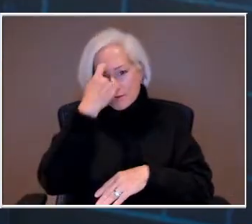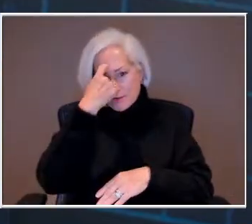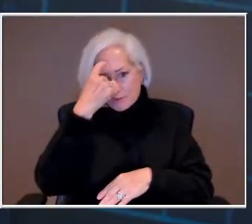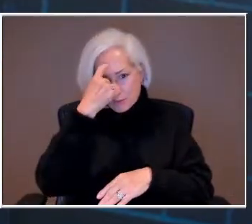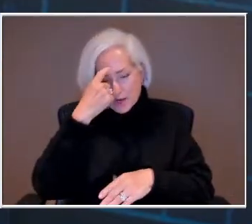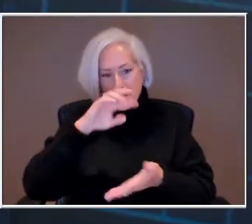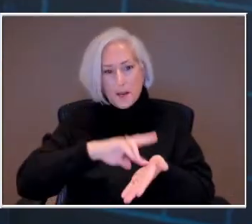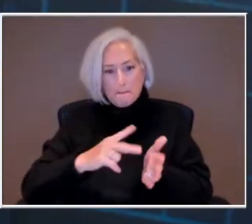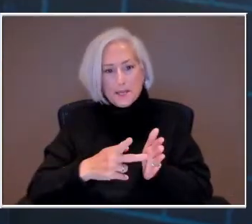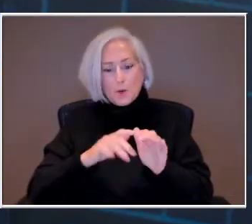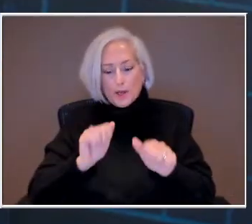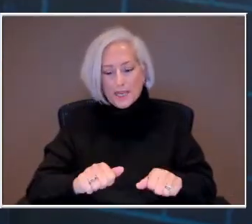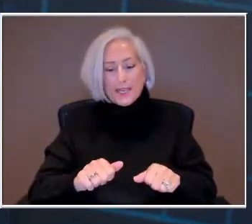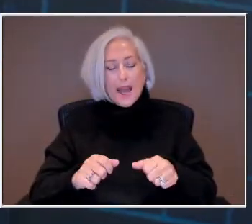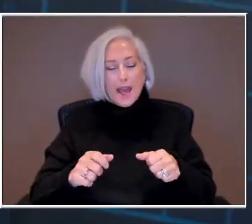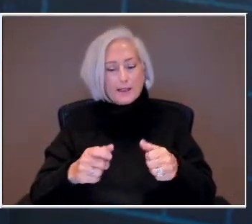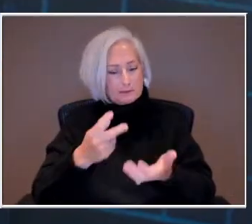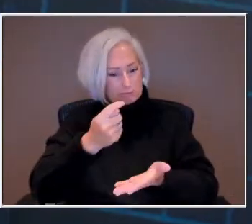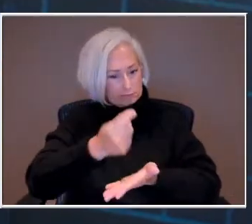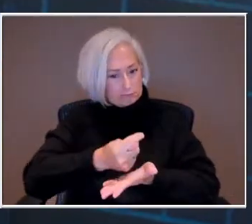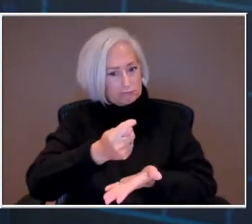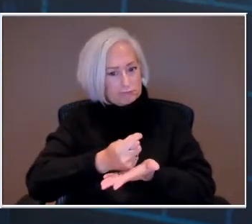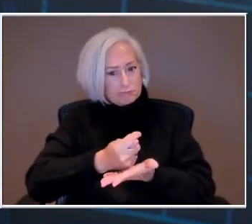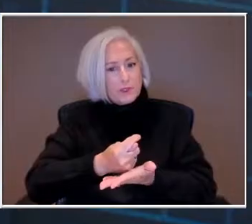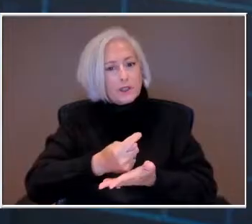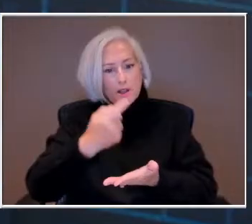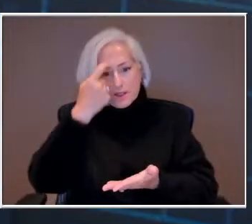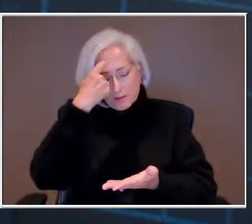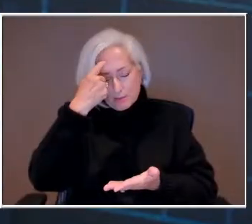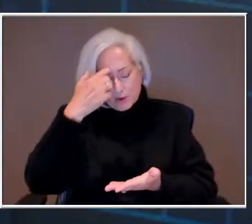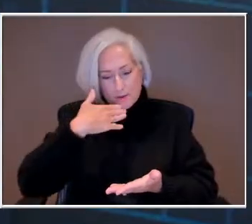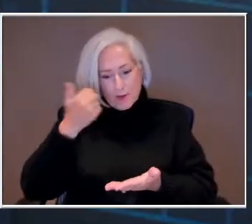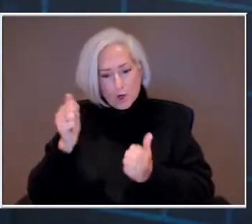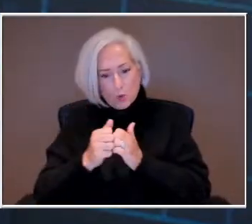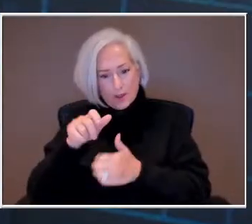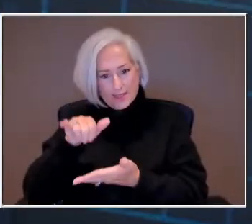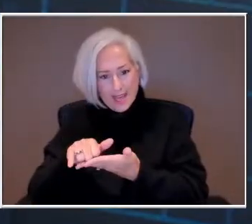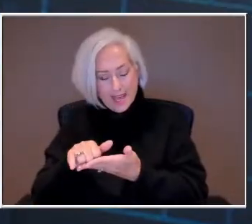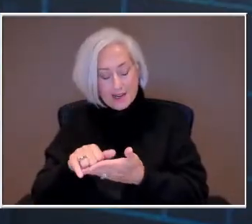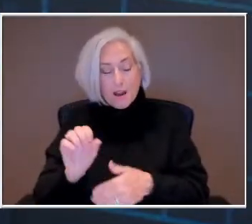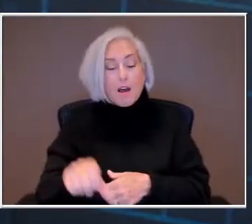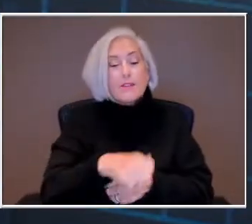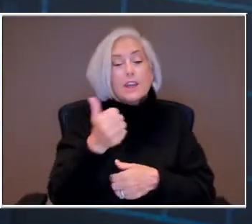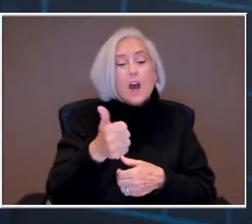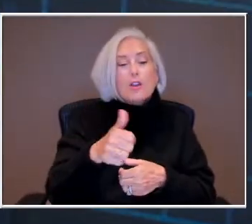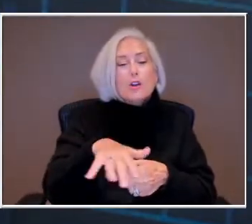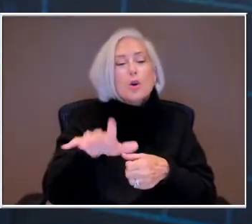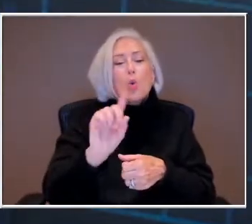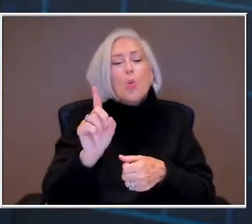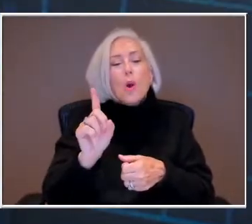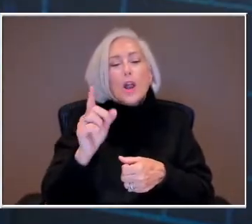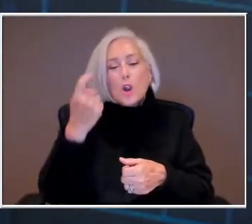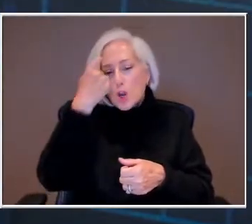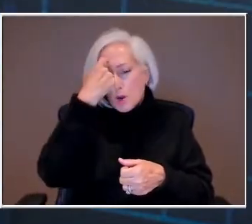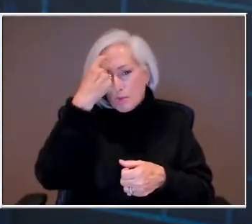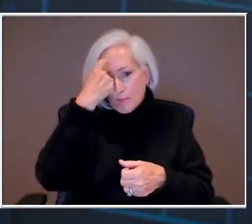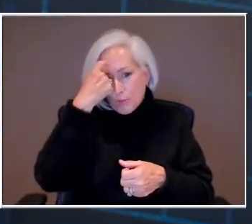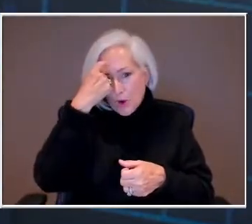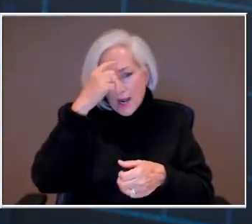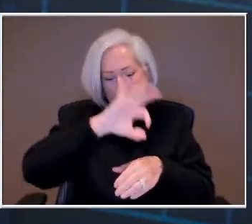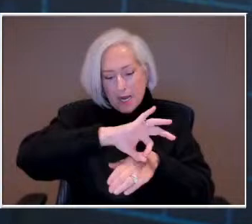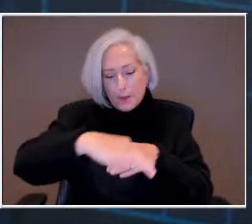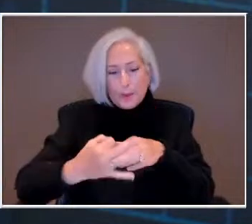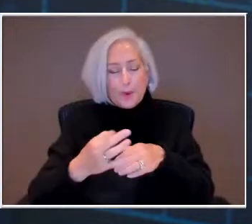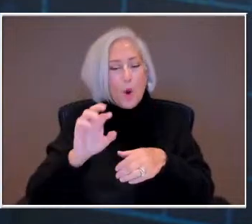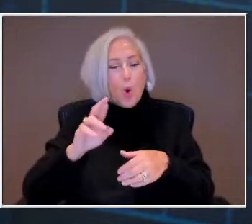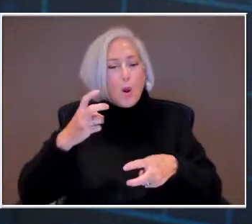better. The other thing about treating the disease in the brain is the location of the brain tumors, or the metastasis, so to speak, because